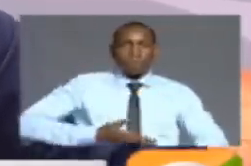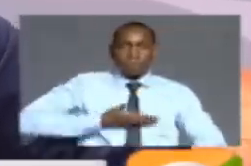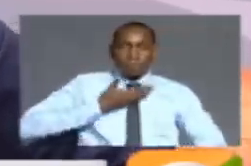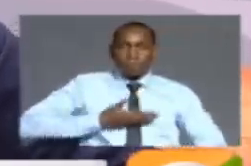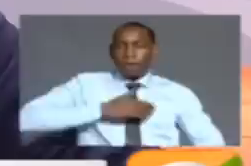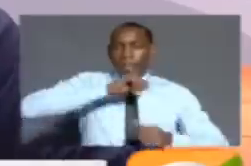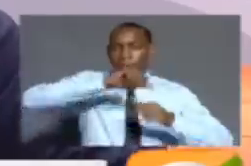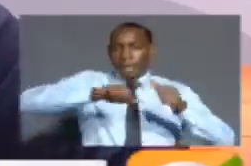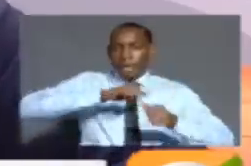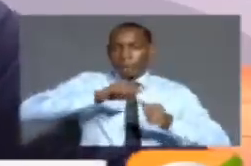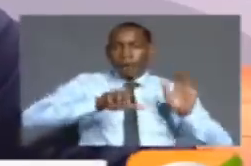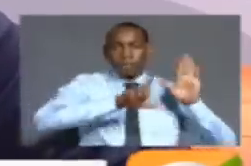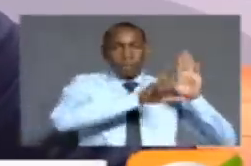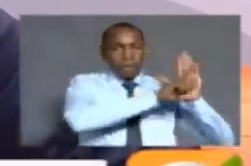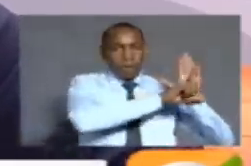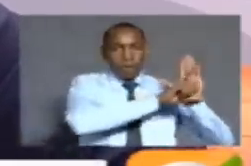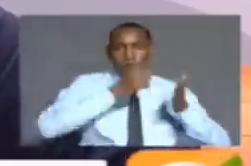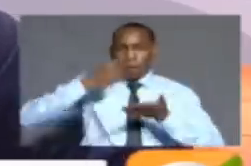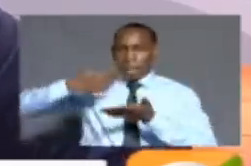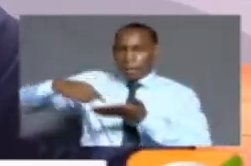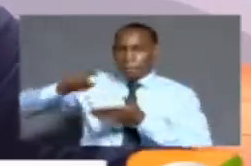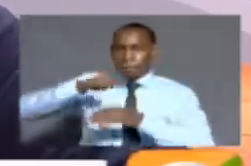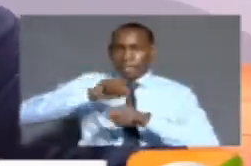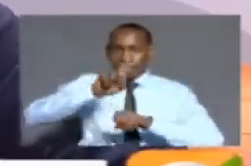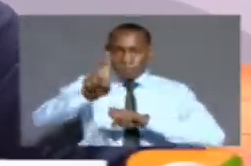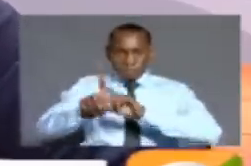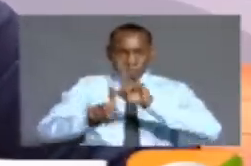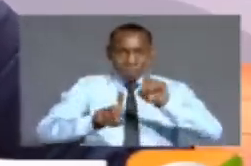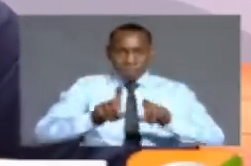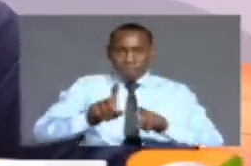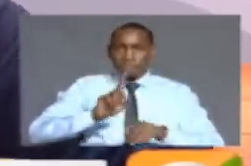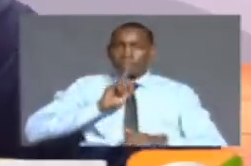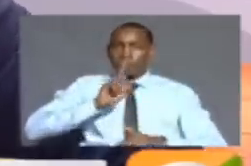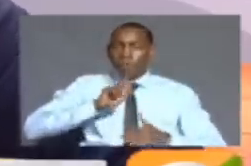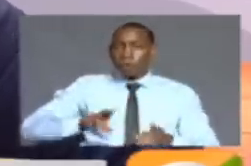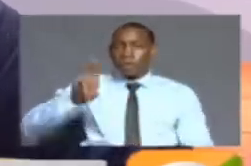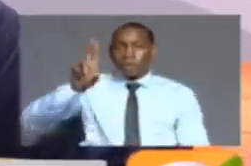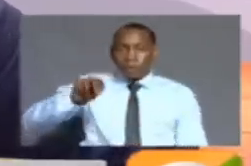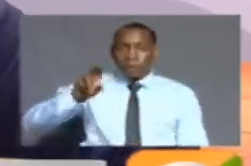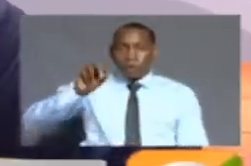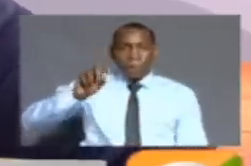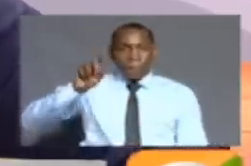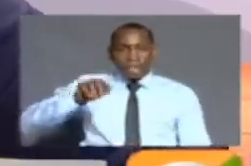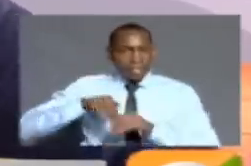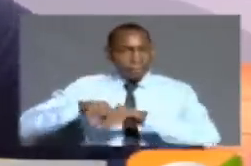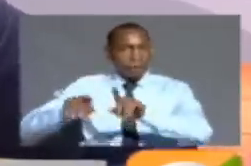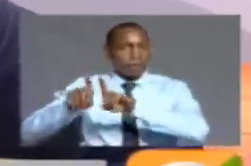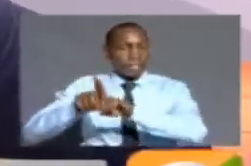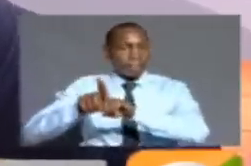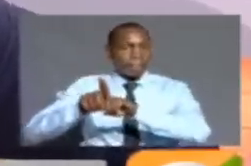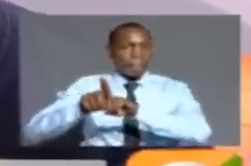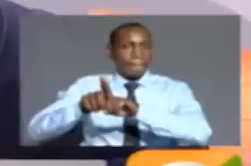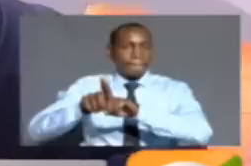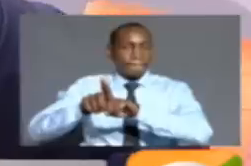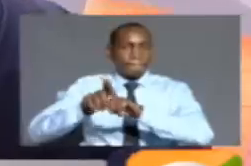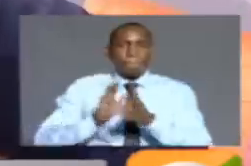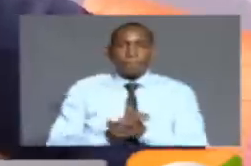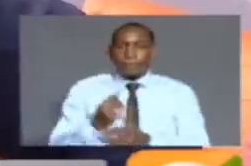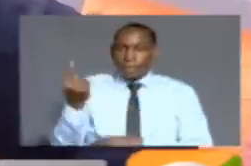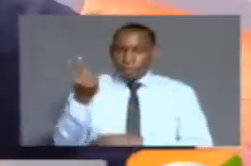about legislations which were passed. When we question them, we are told, no, they have to go that way. So let me tell you, the only